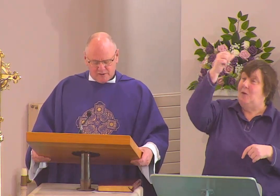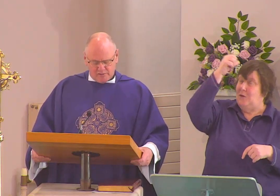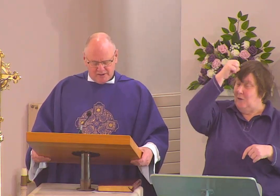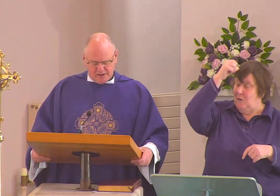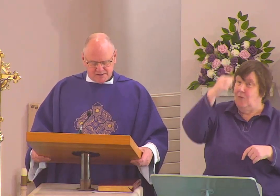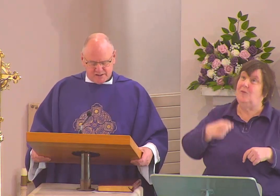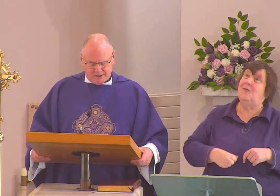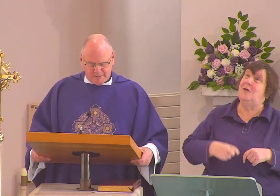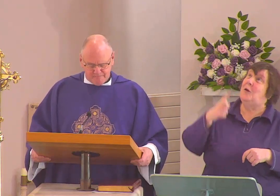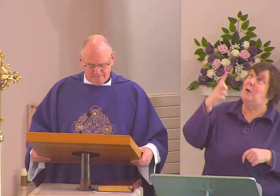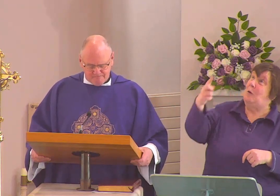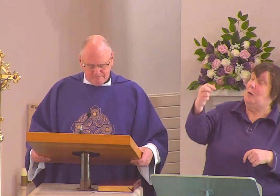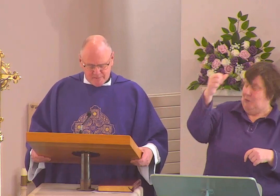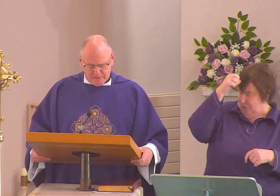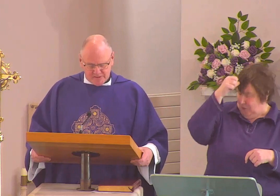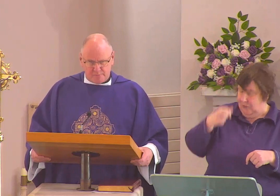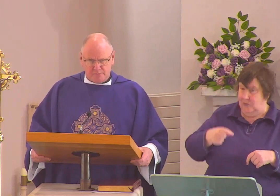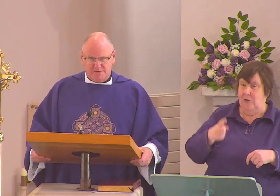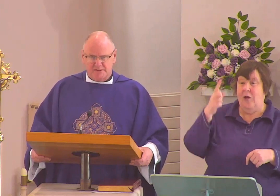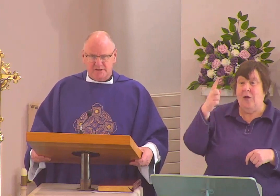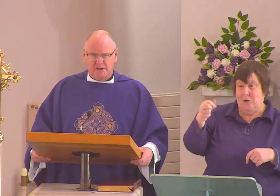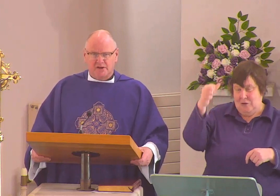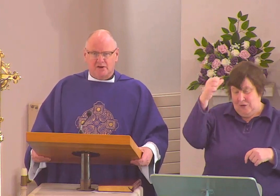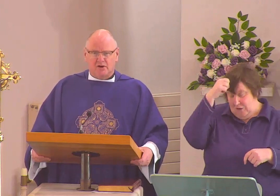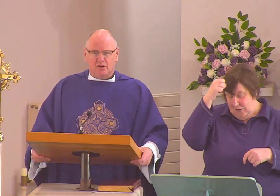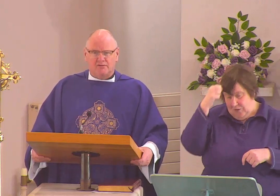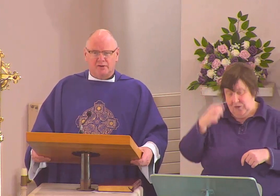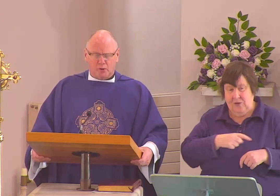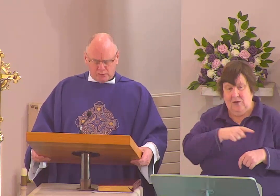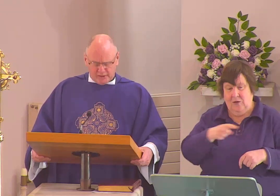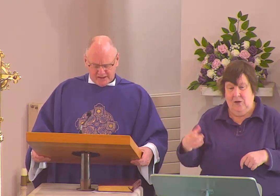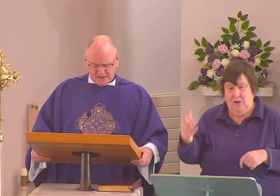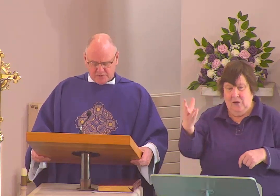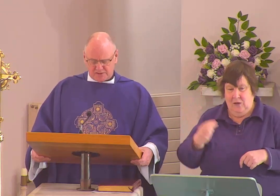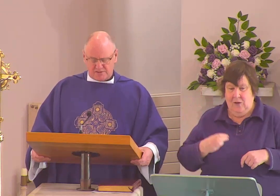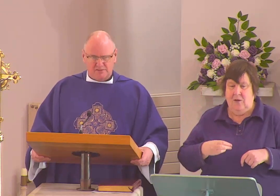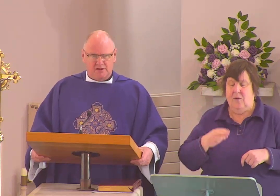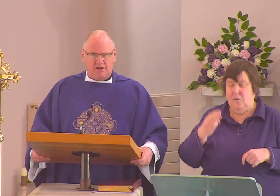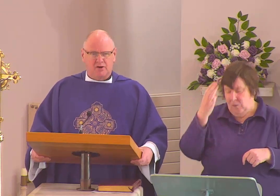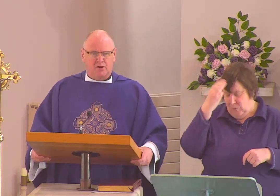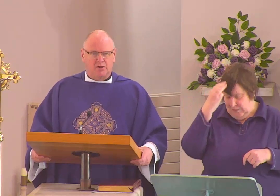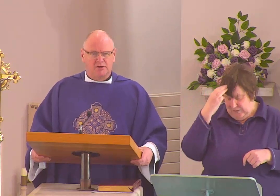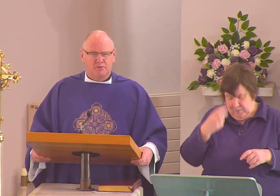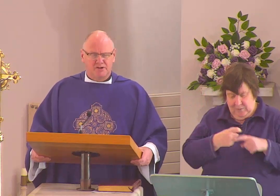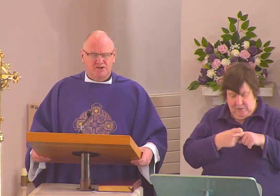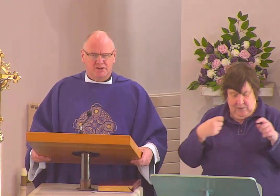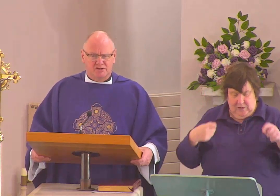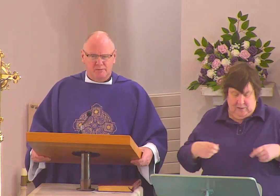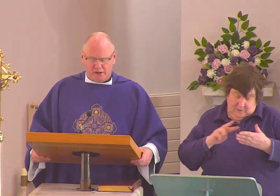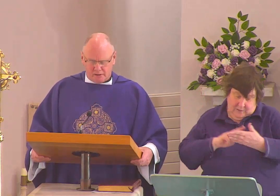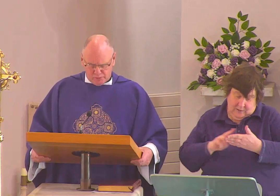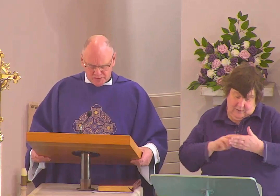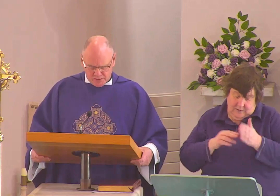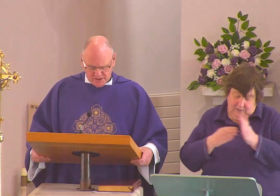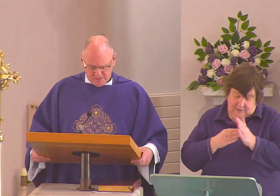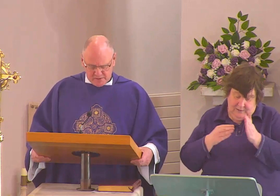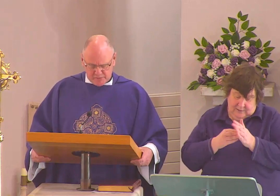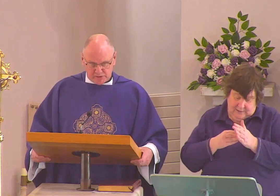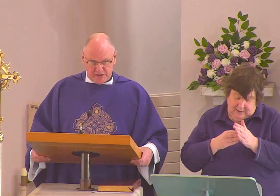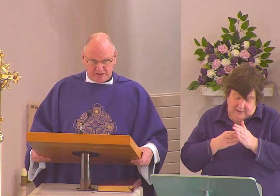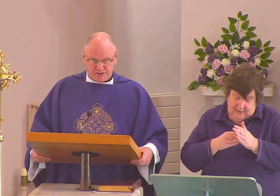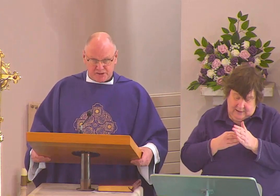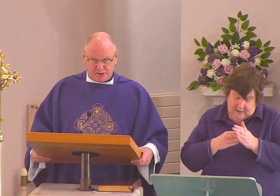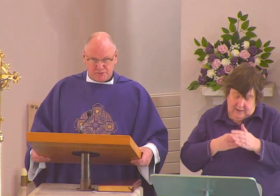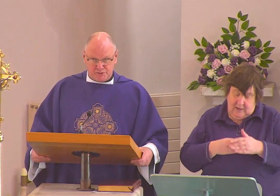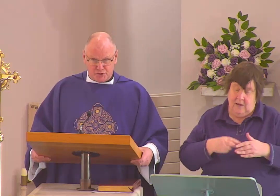of our readings today, the simplicity of the Old Testament, a God wishing to be close to his people.